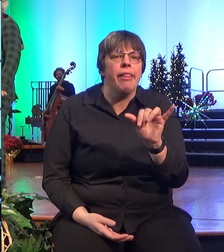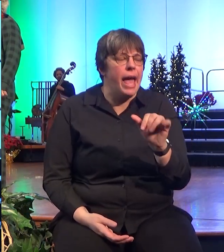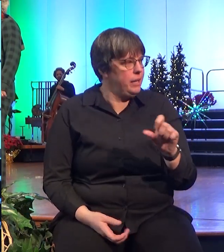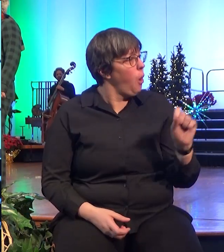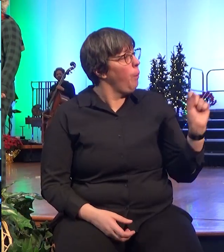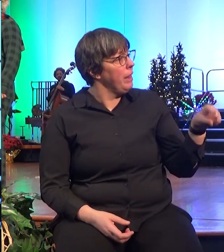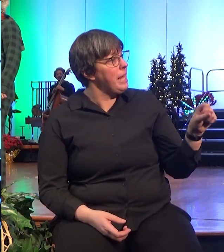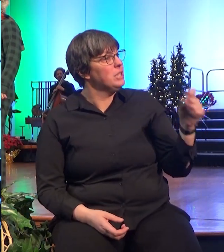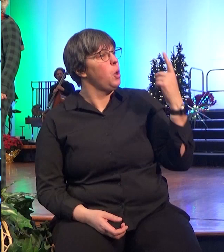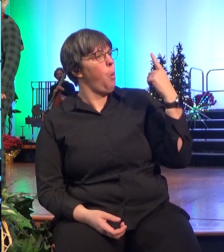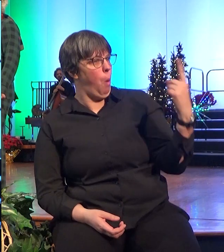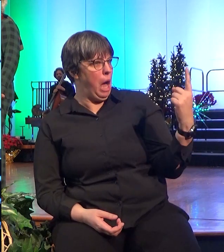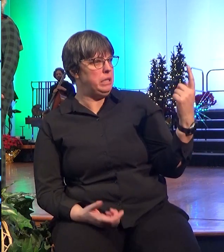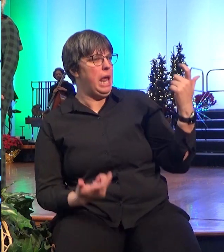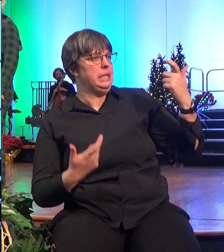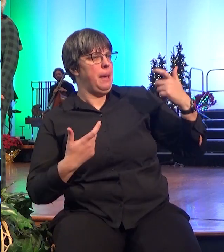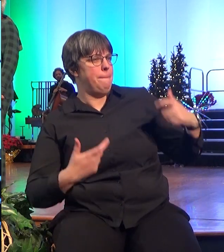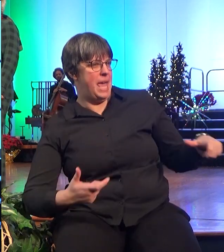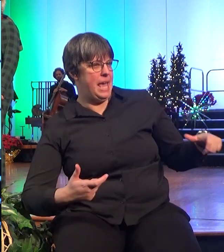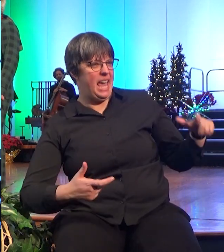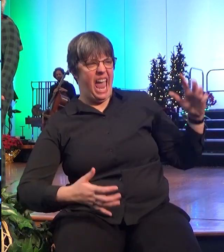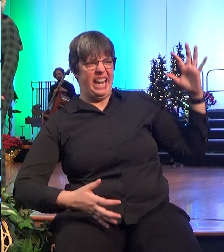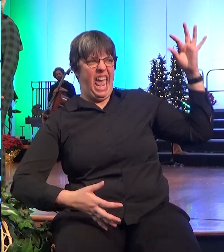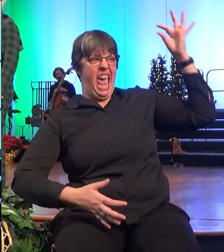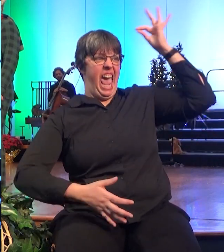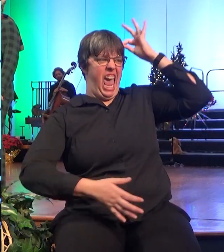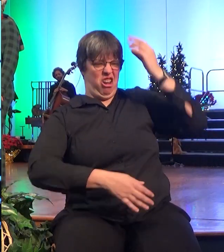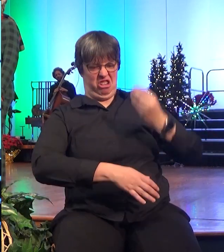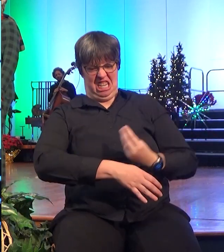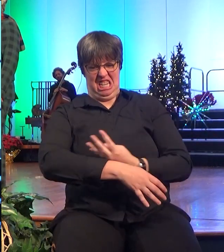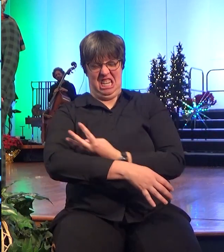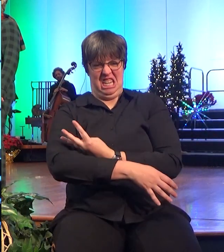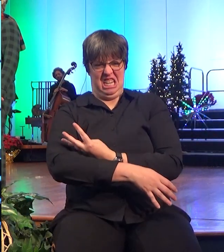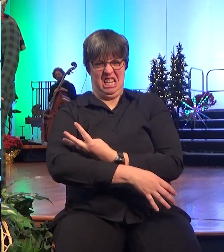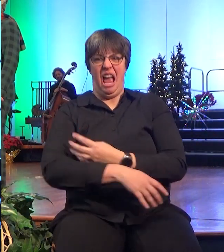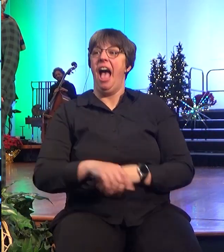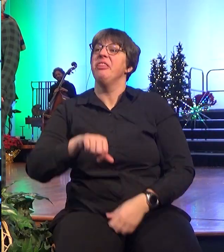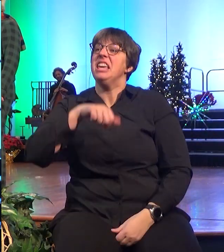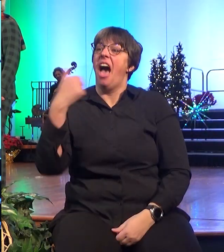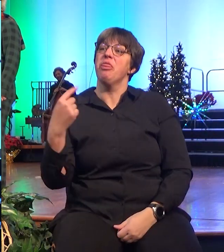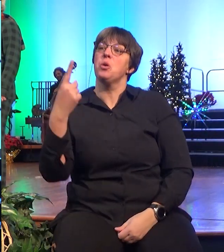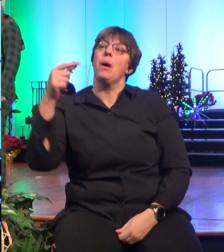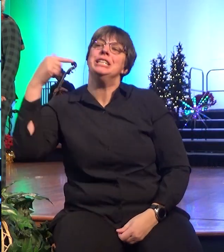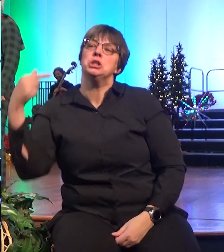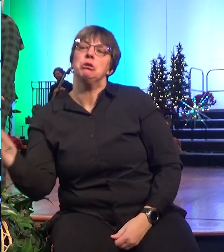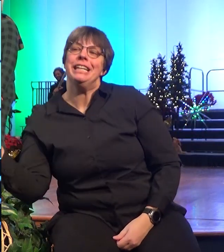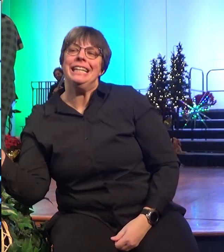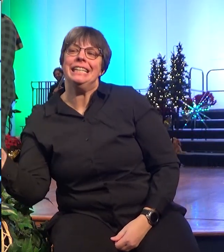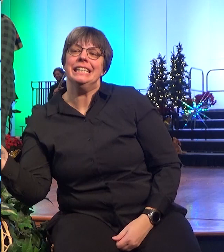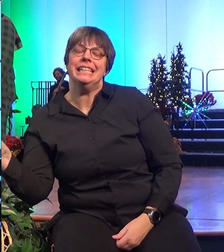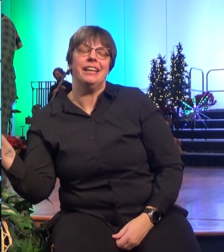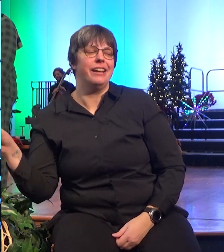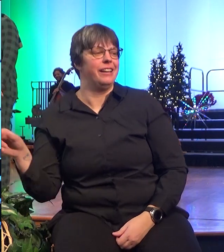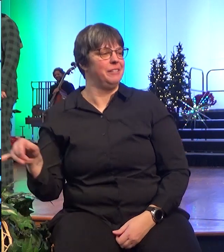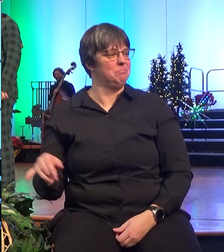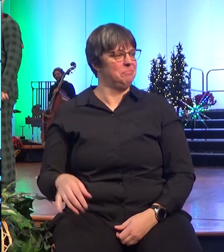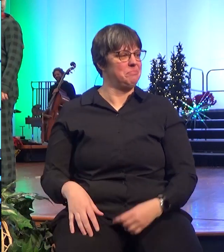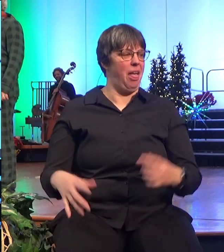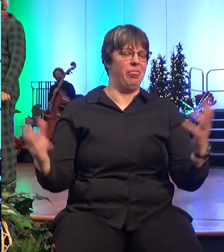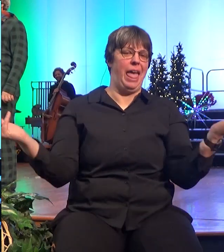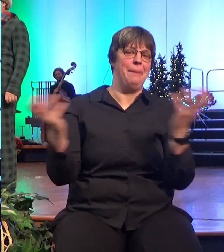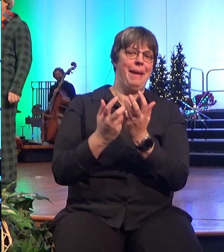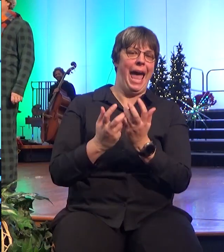is big and hairy and ugly, and the other one is green. Yeah, that's what I meant. Yeah, that's